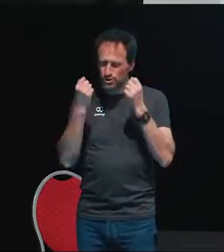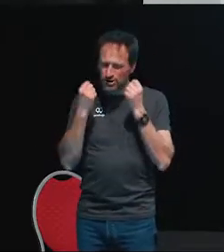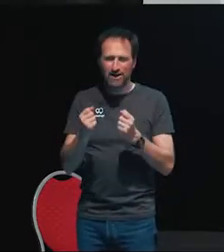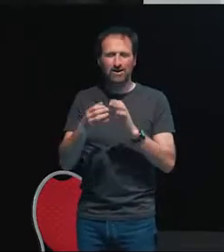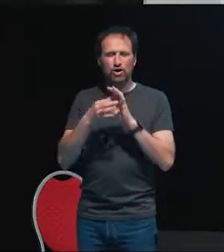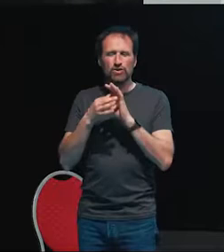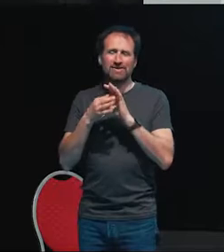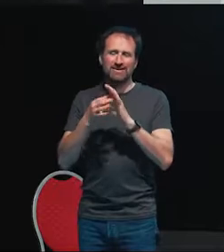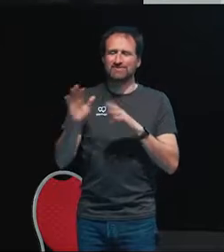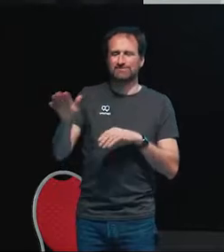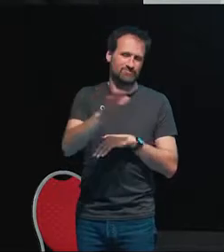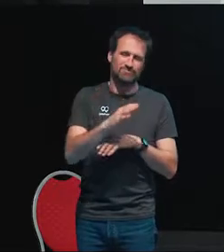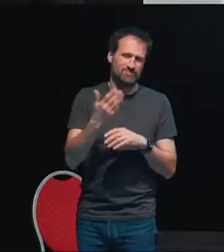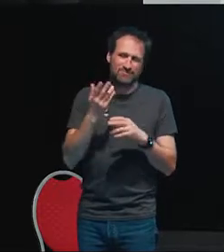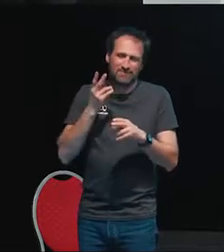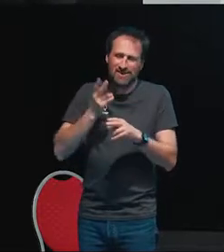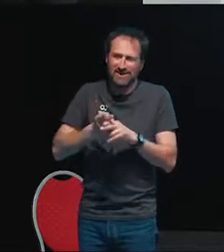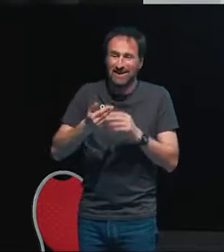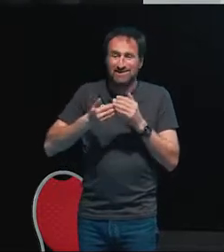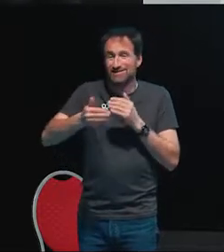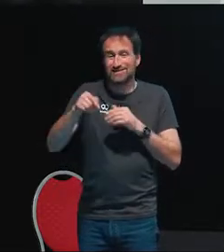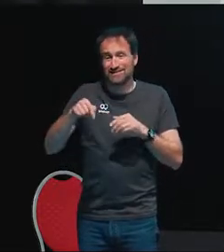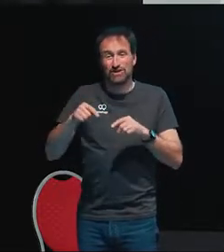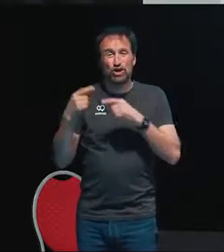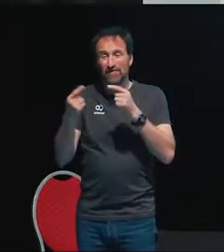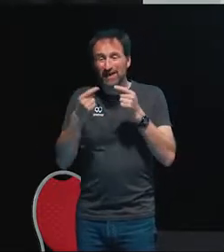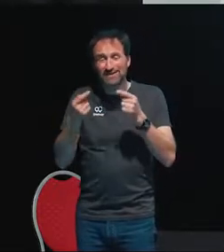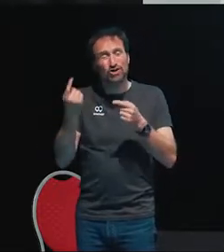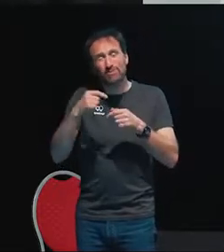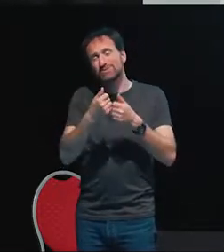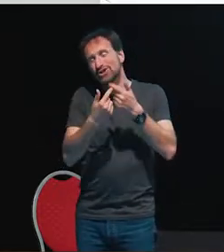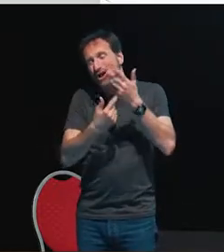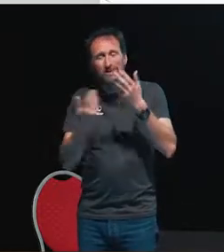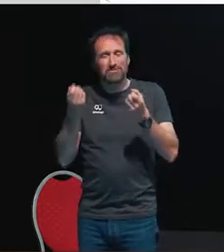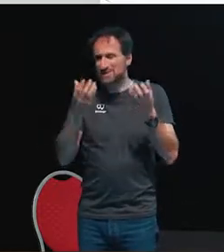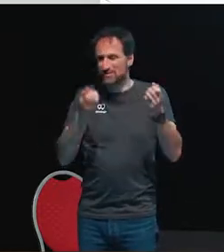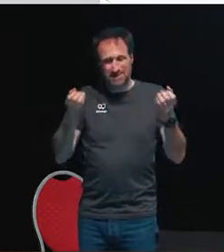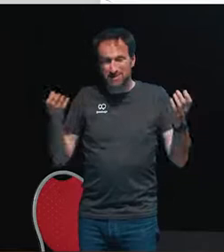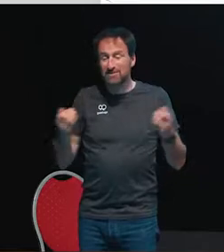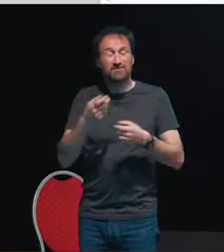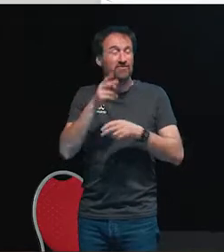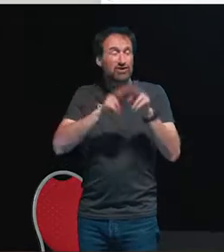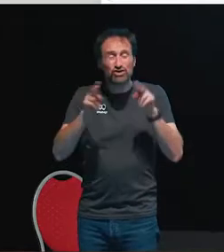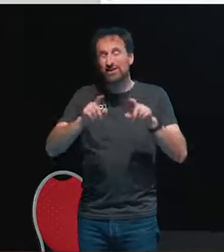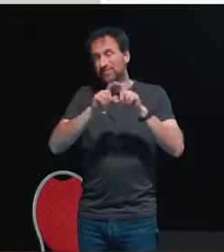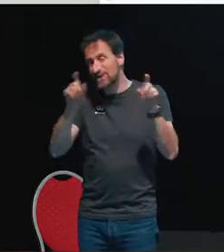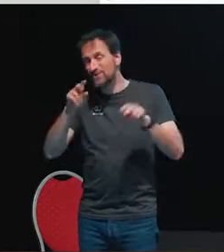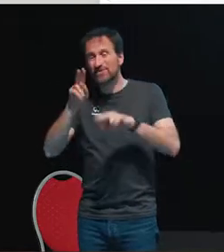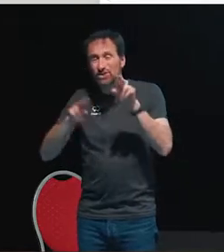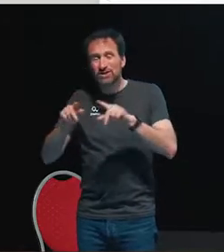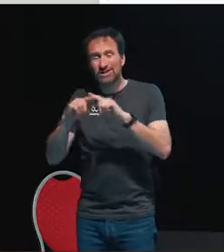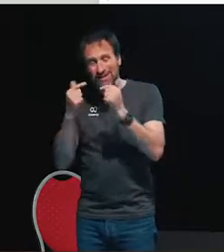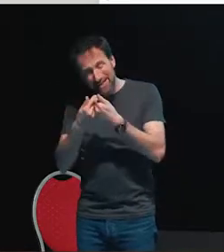over the next rest of the conference and there are different solutions for different companies with different team setups